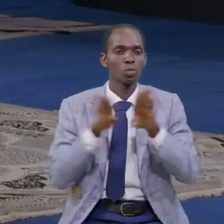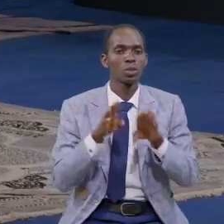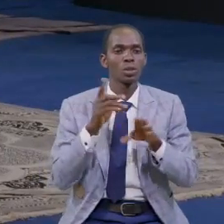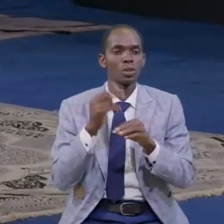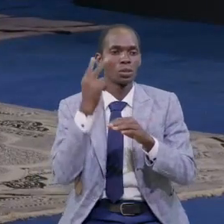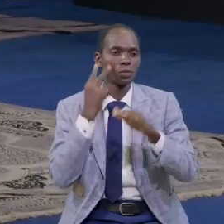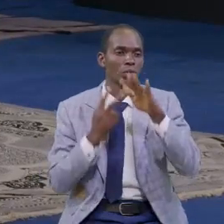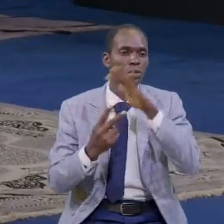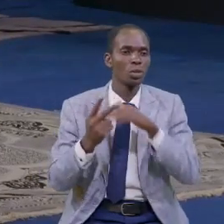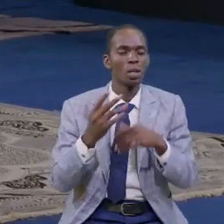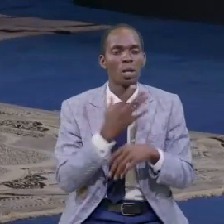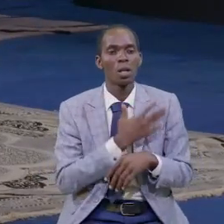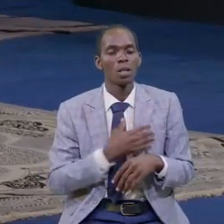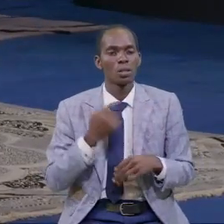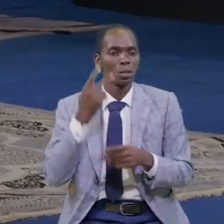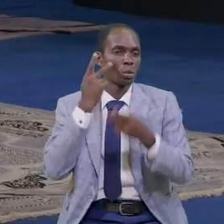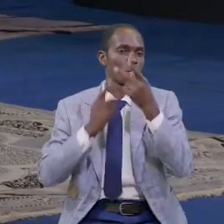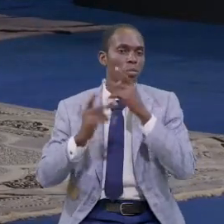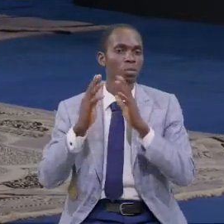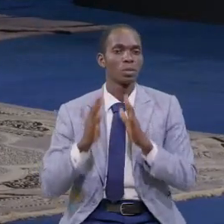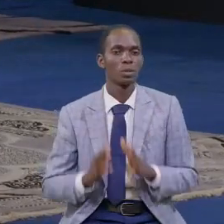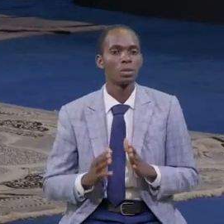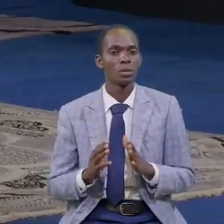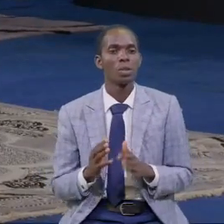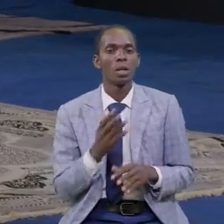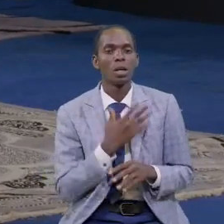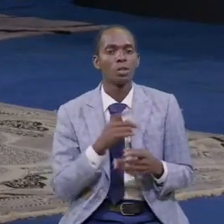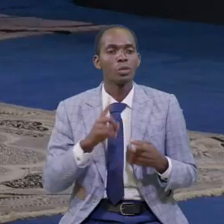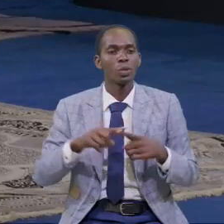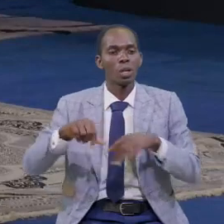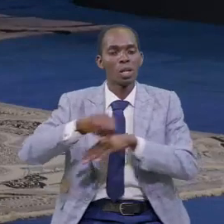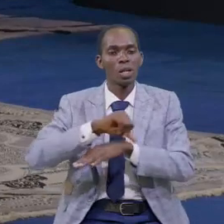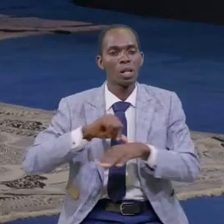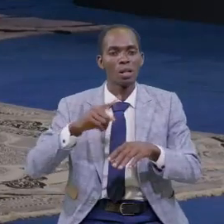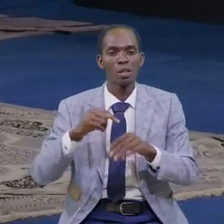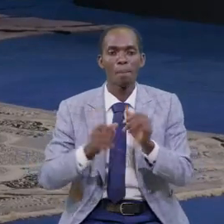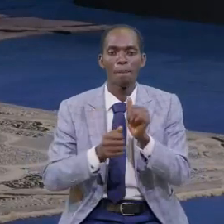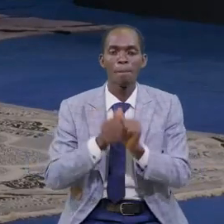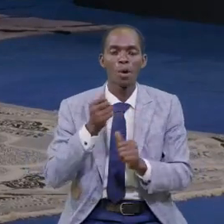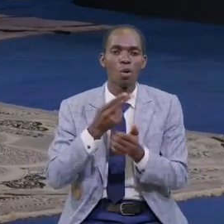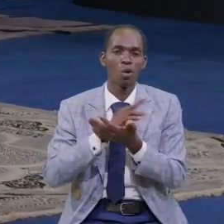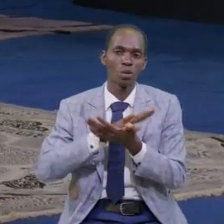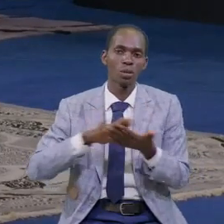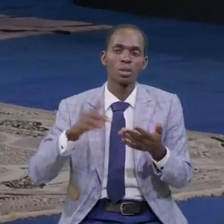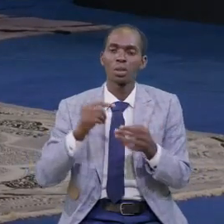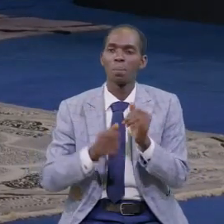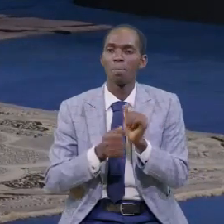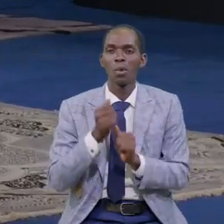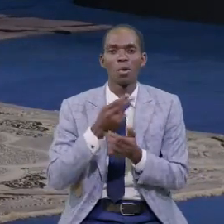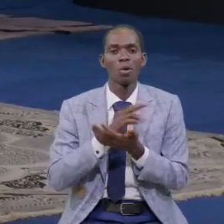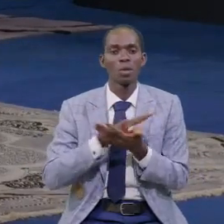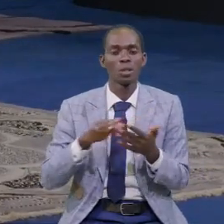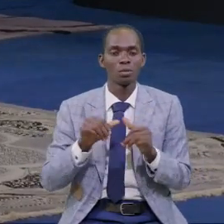prophecy, and to anoint the holy, the most holy. Look at verse 25. In